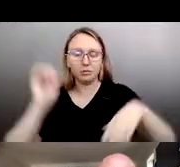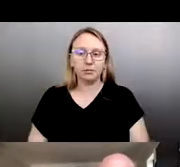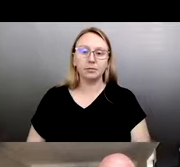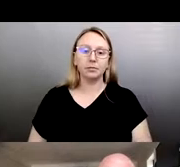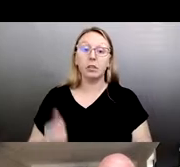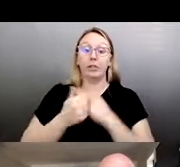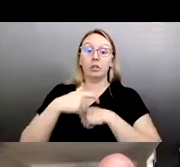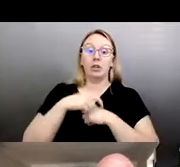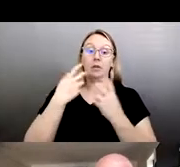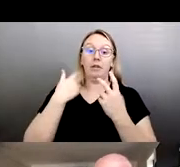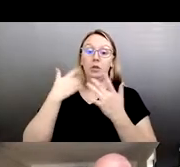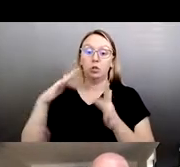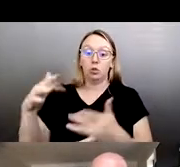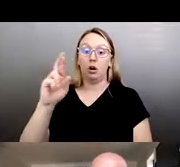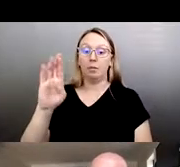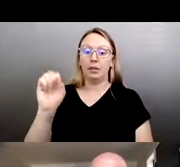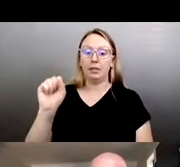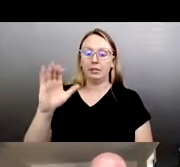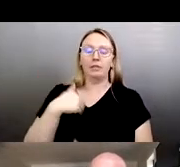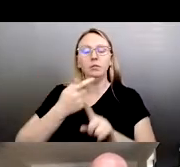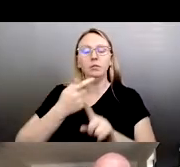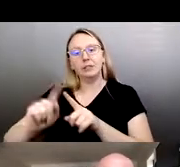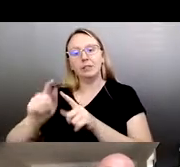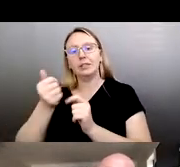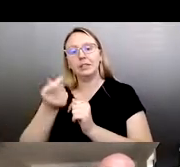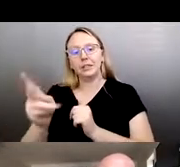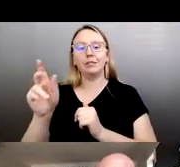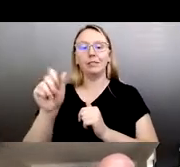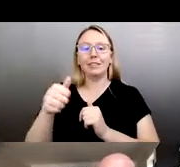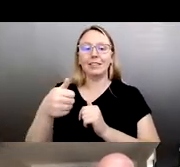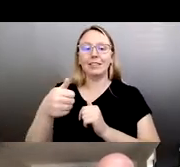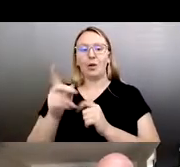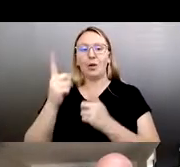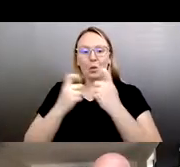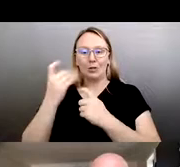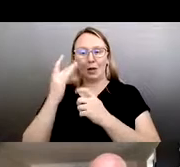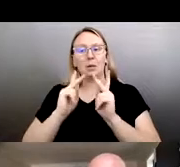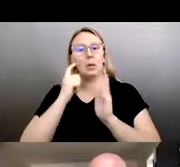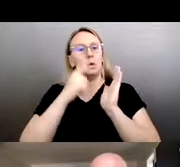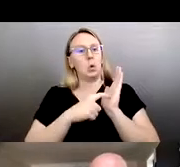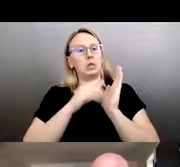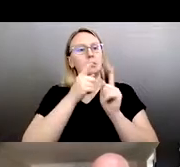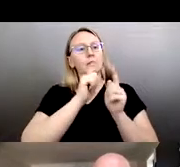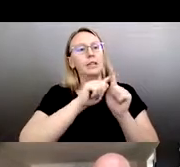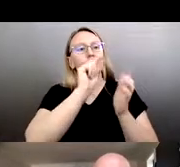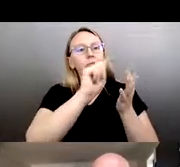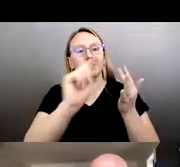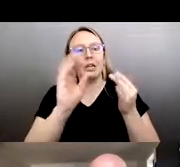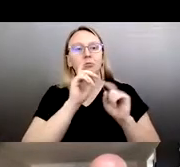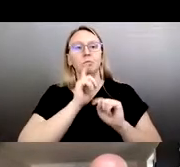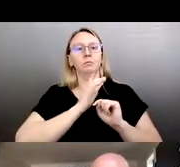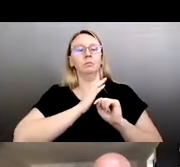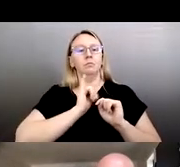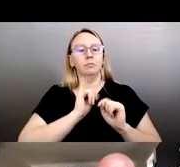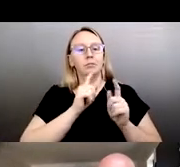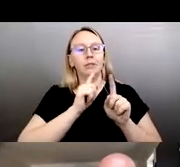at the RBSC, we have a different series of questions because people notice different objects and kind of react to different things. And even after